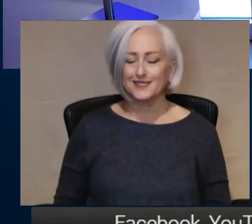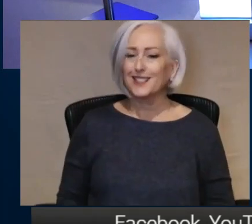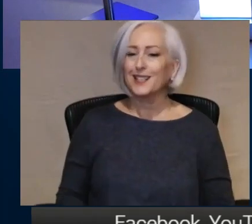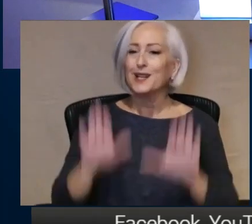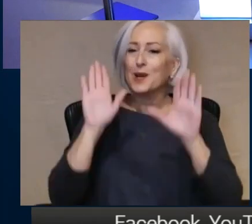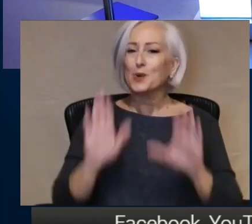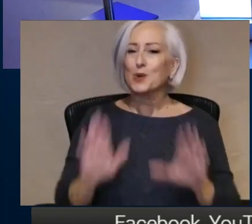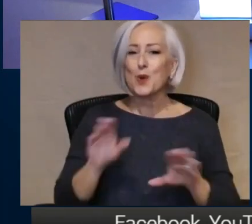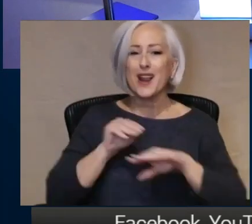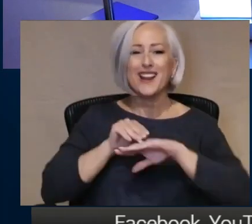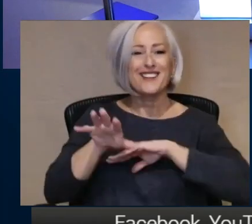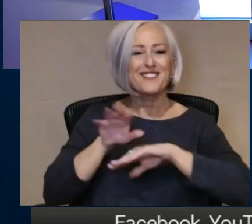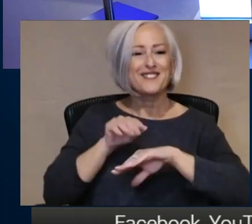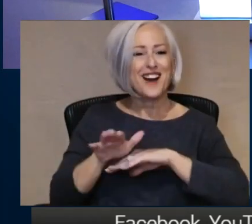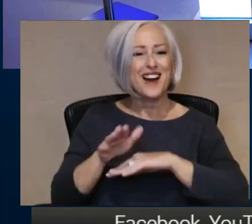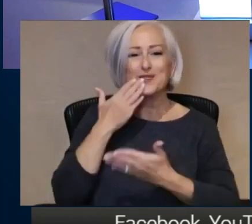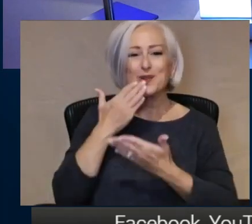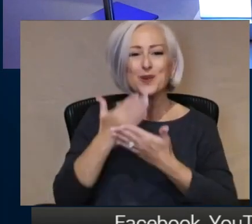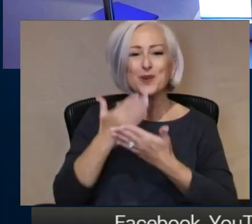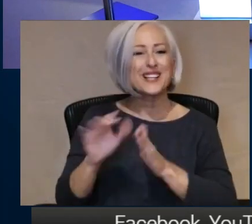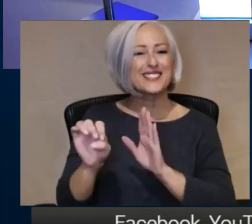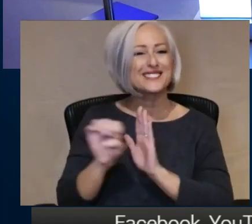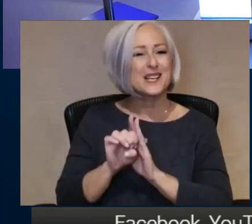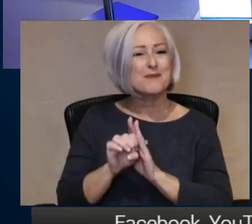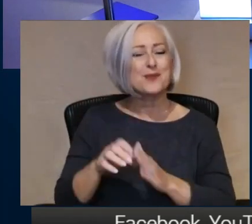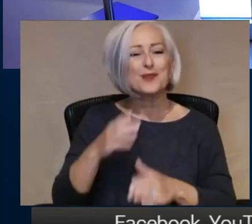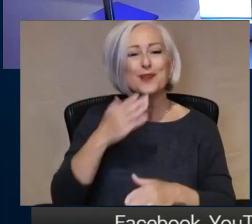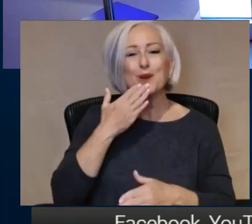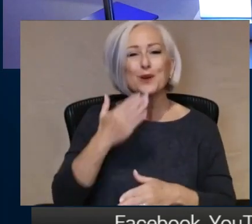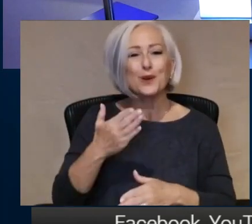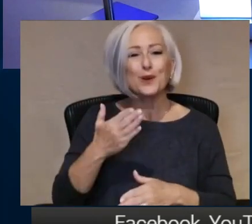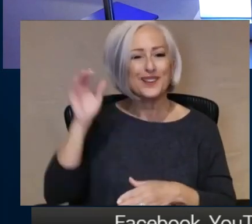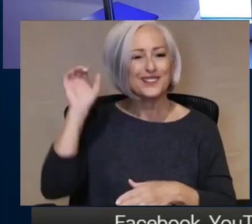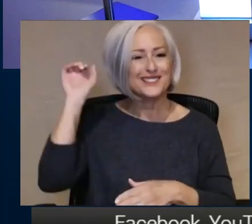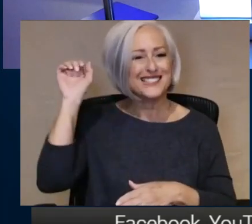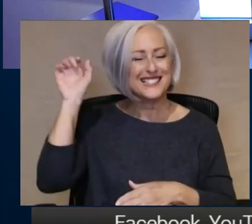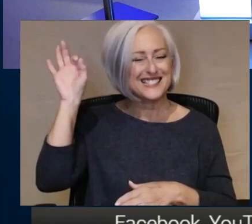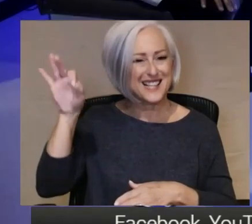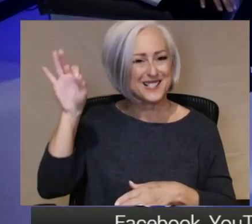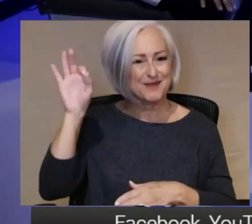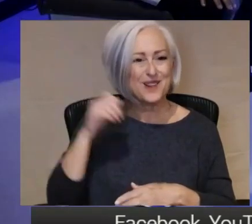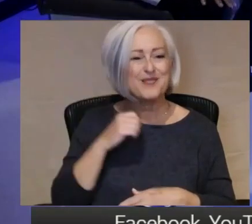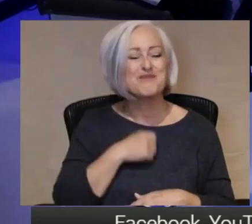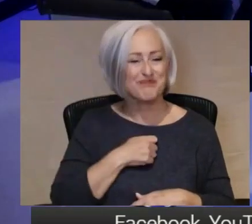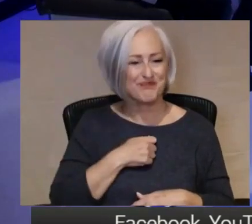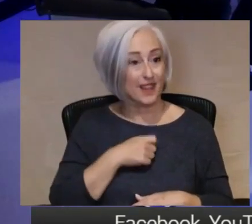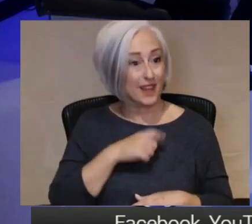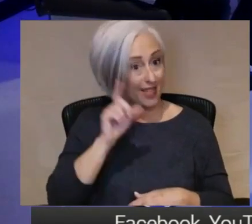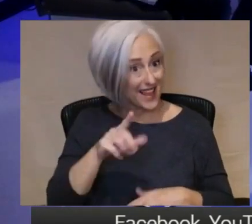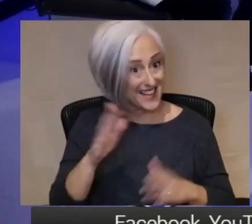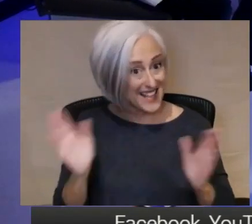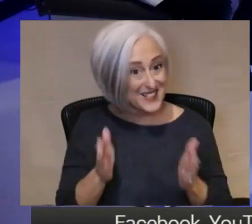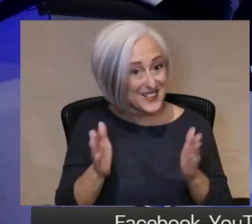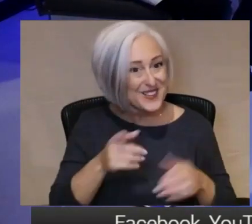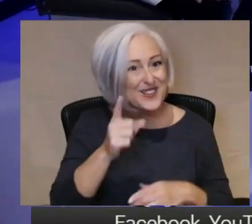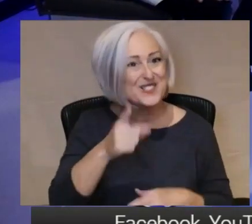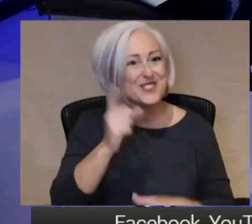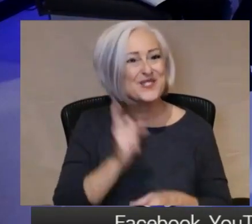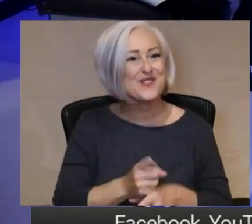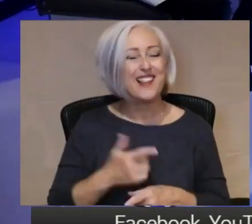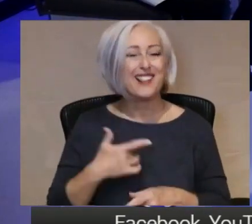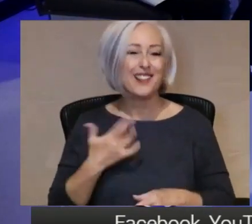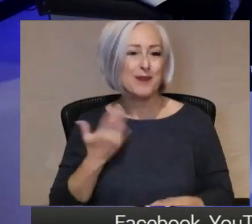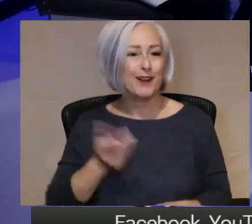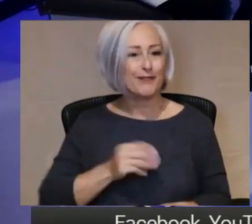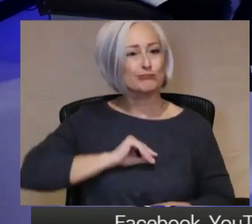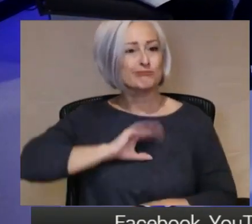great example and a great testimonial. That was great. So Dr. Chang, that's got to encourage you, right? That's got to get you a little bit of a high there.